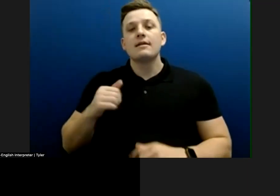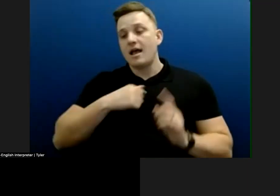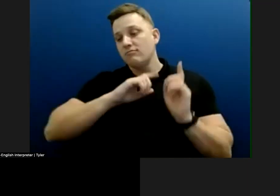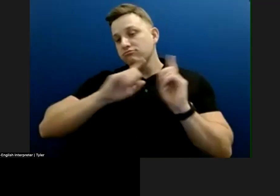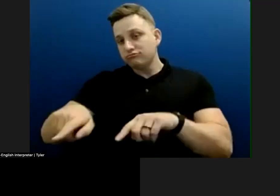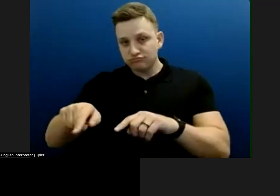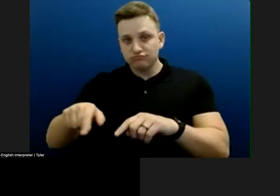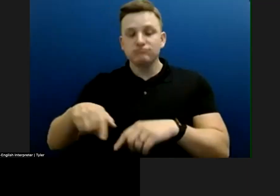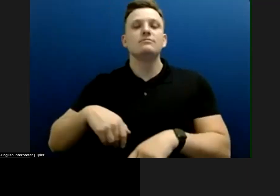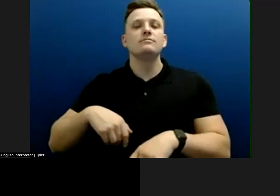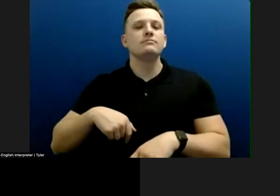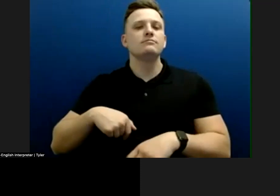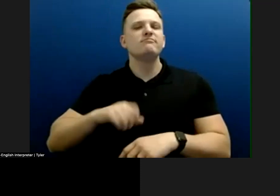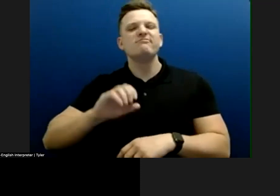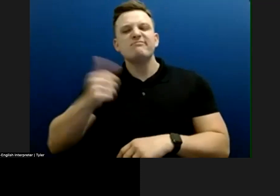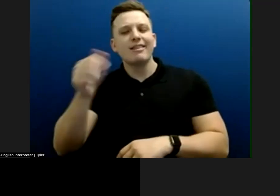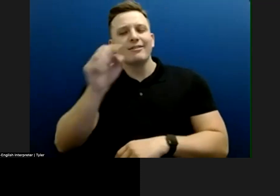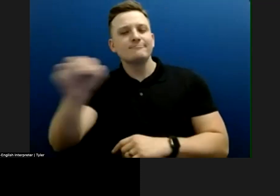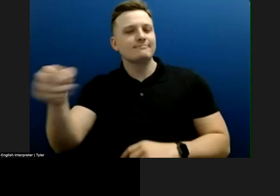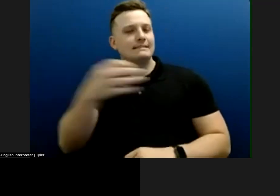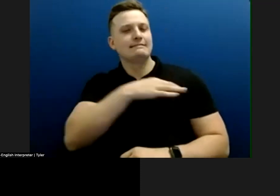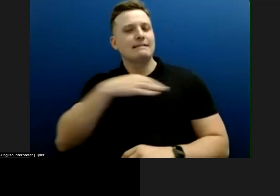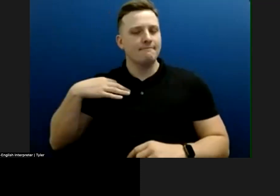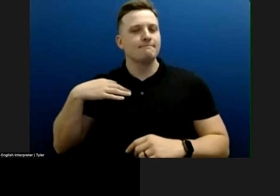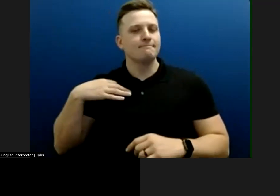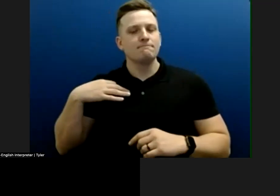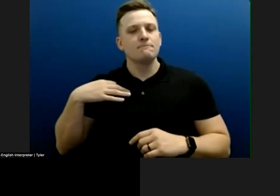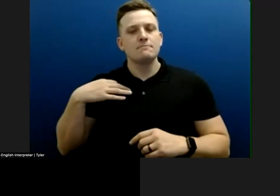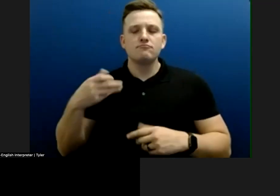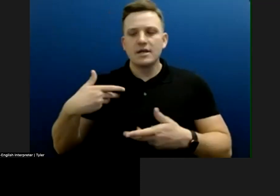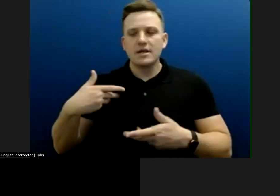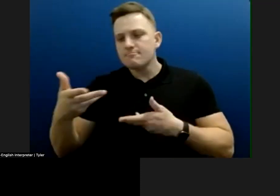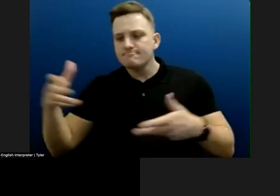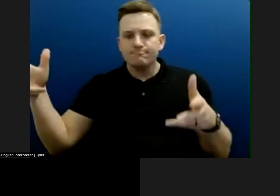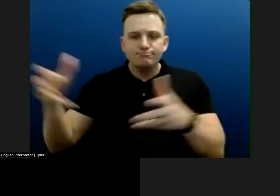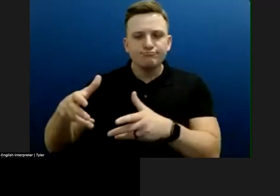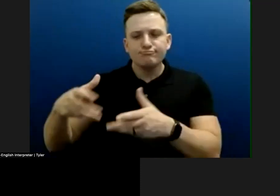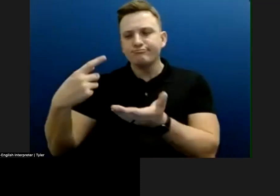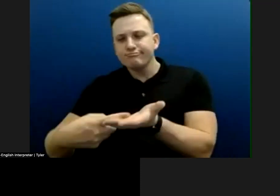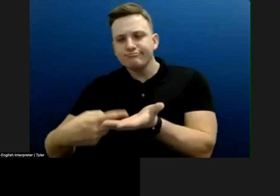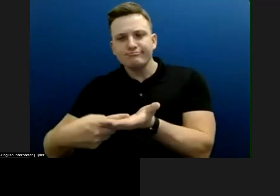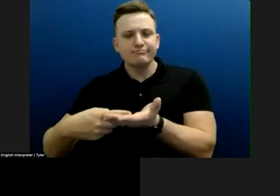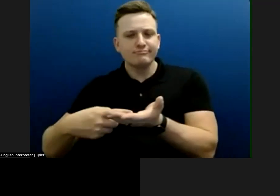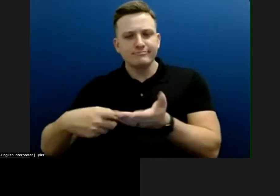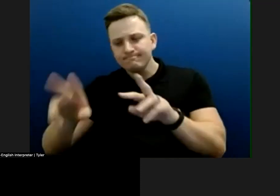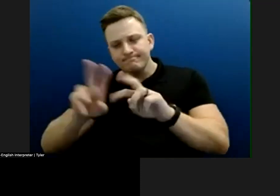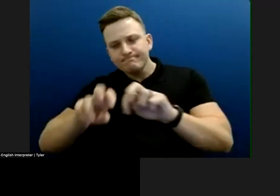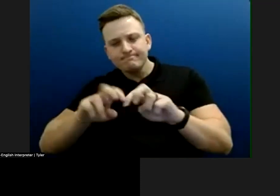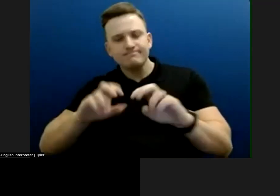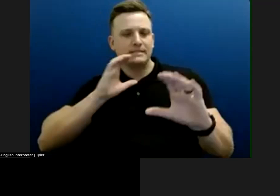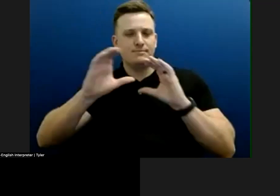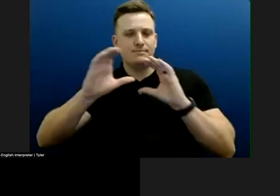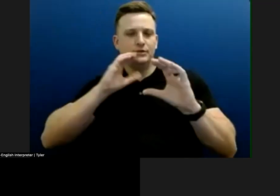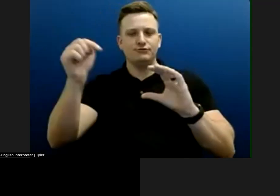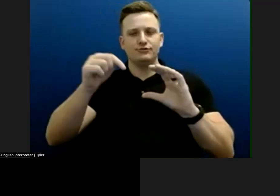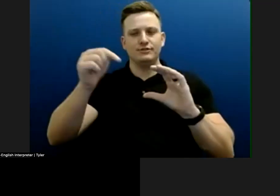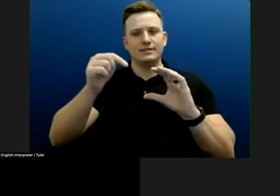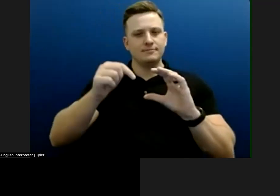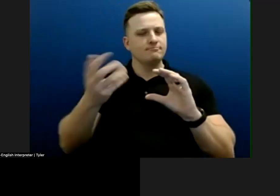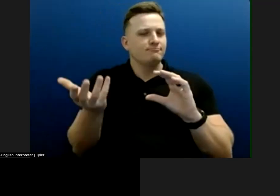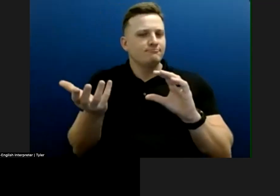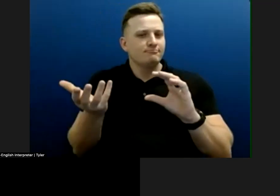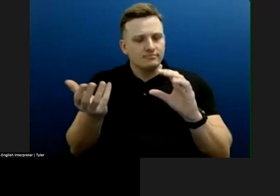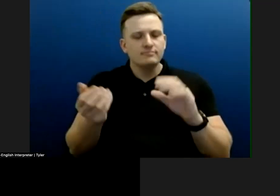Texas school, we were exploring various aspects of communication. And I'm